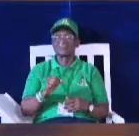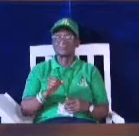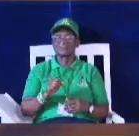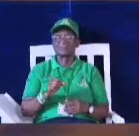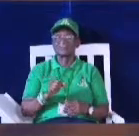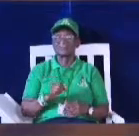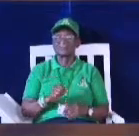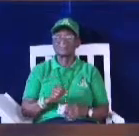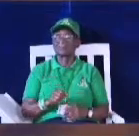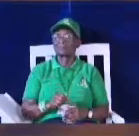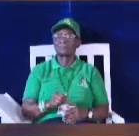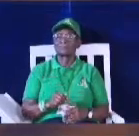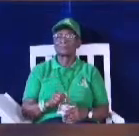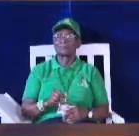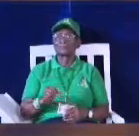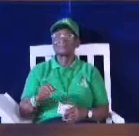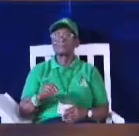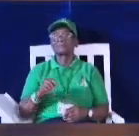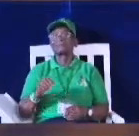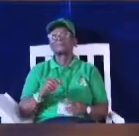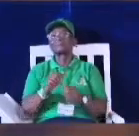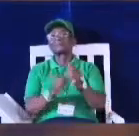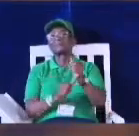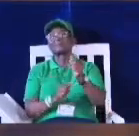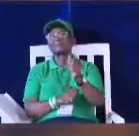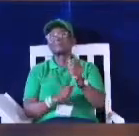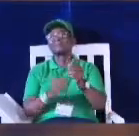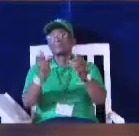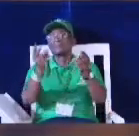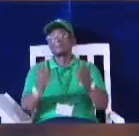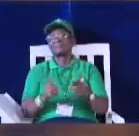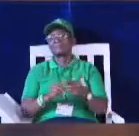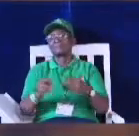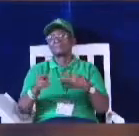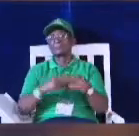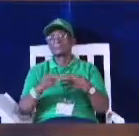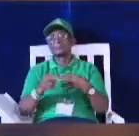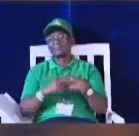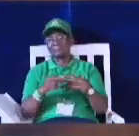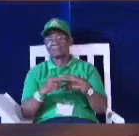unless backsliders want to return,